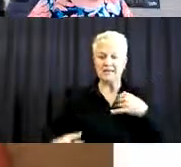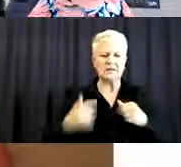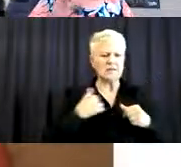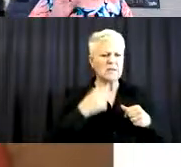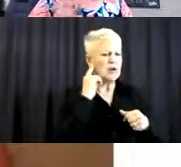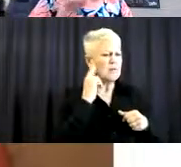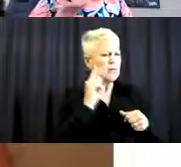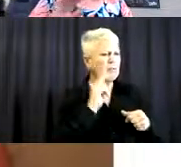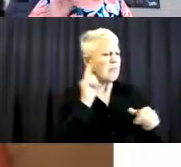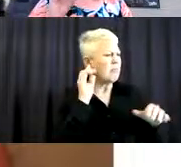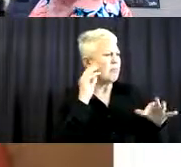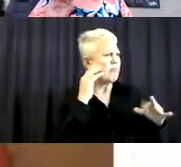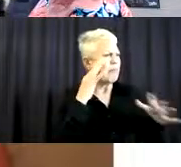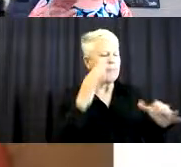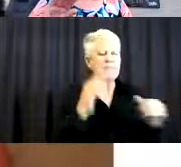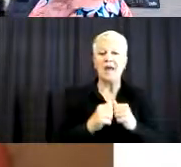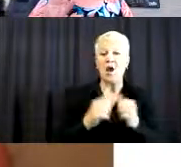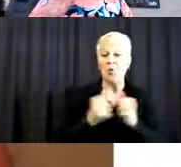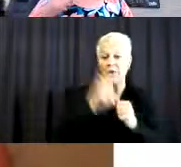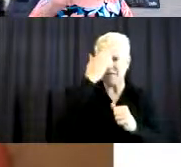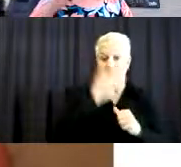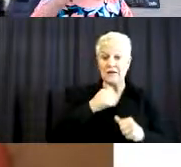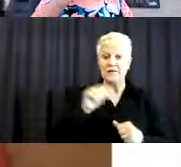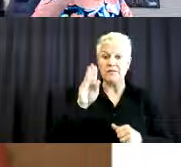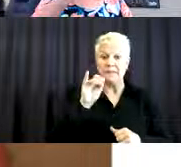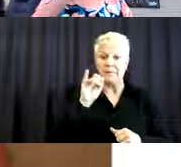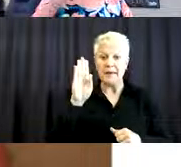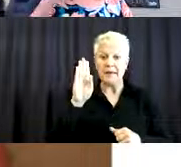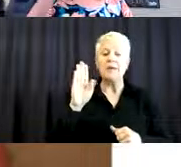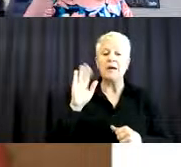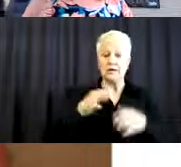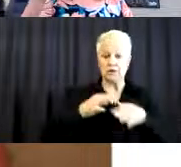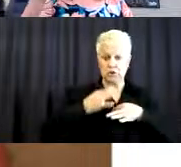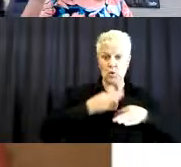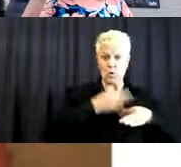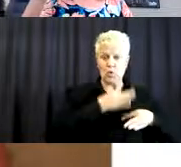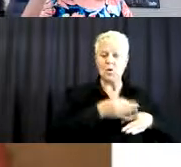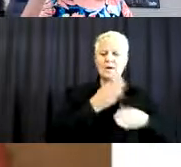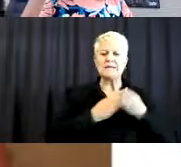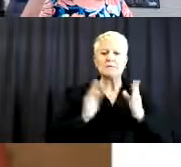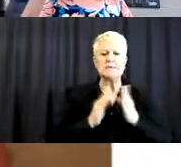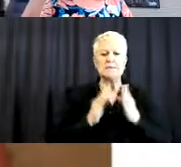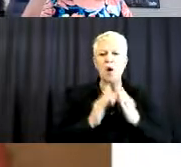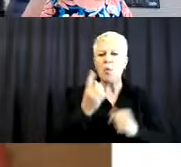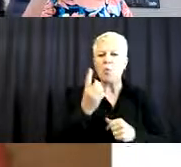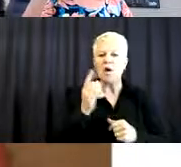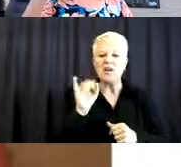body. On the front of this bib are sewn on some small